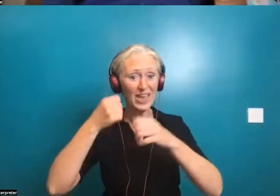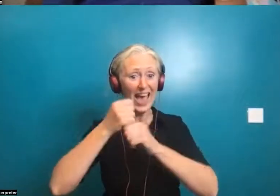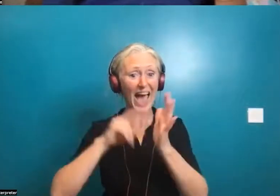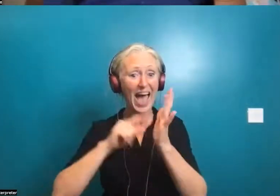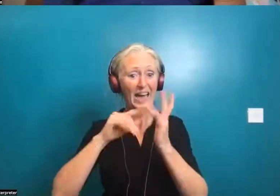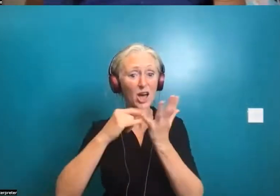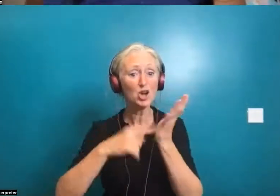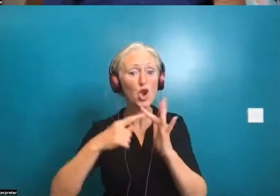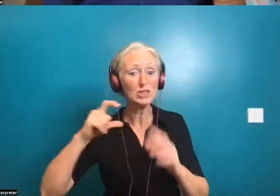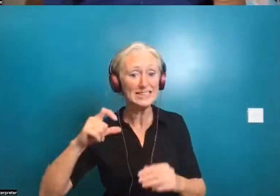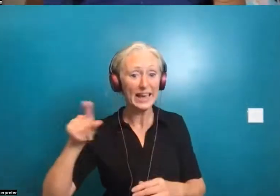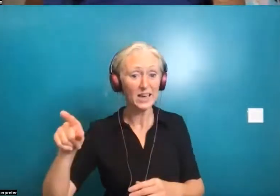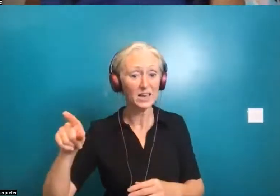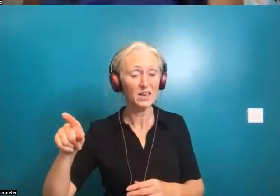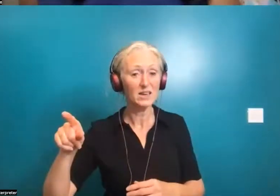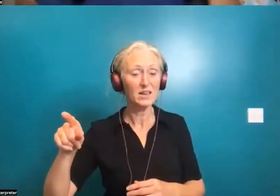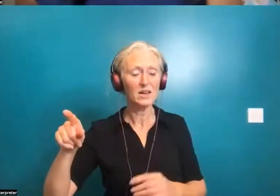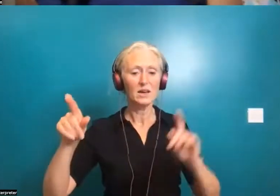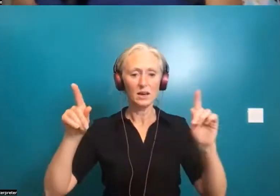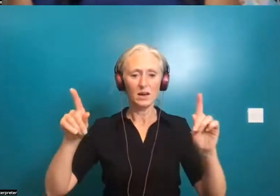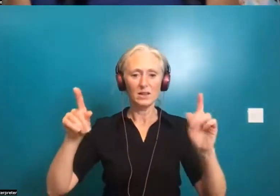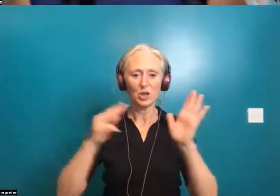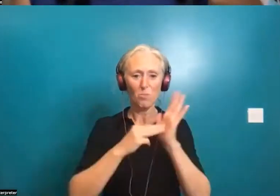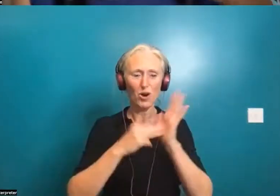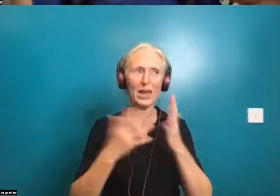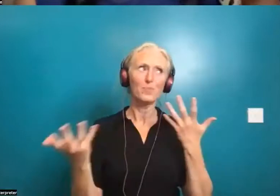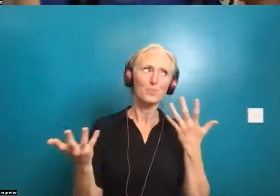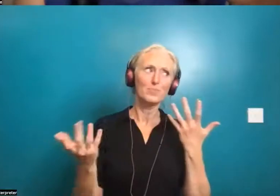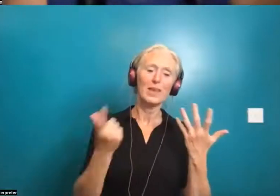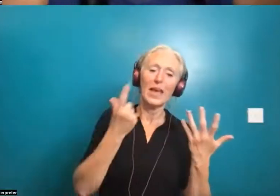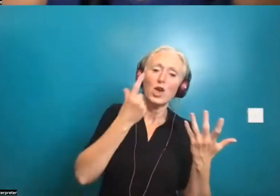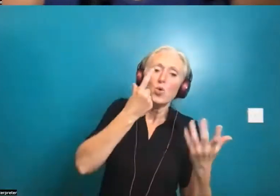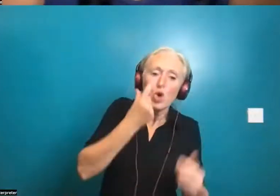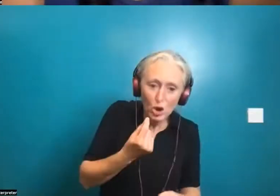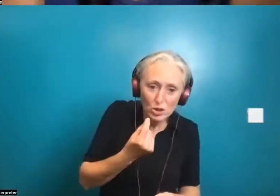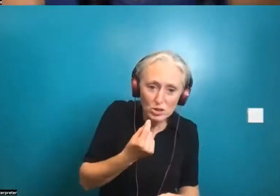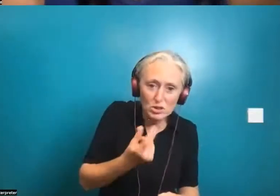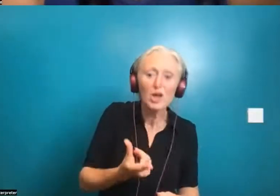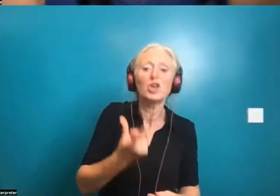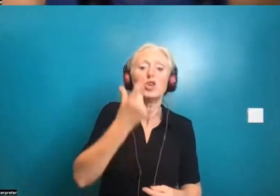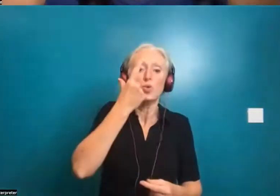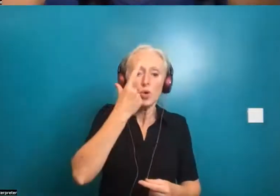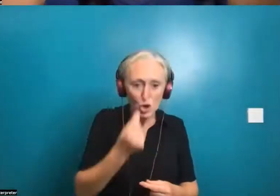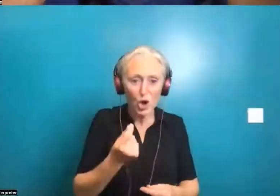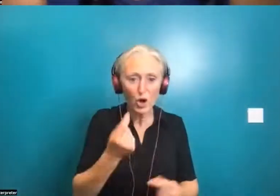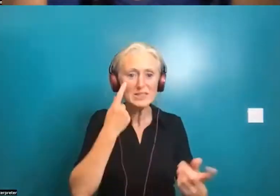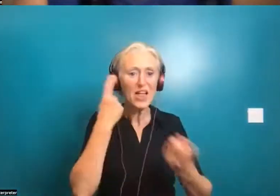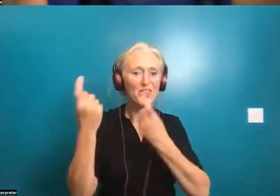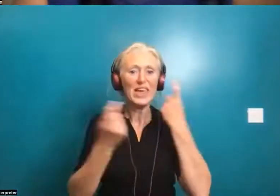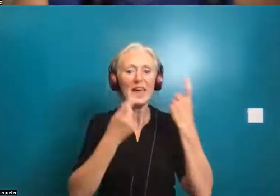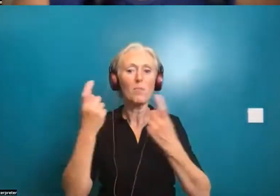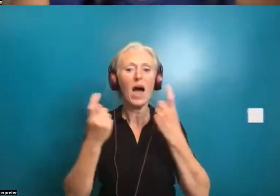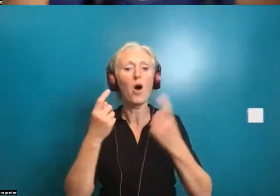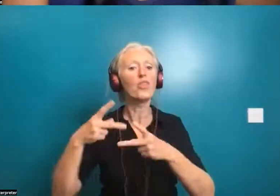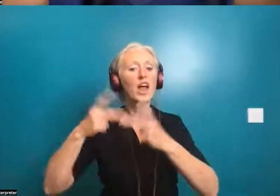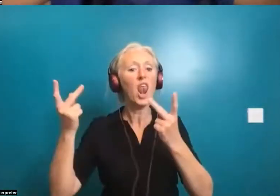No, it's going to be, well, so it could be, so you could put the optogenetic light sensitive channel in there.